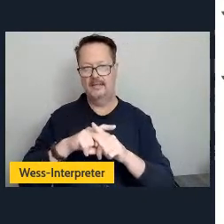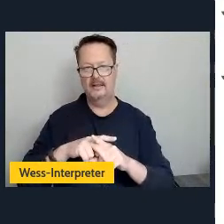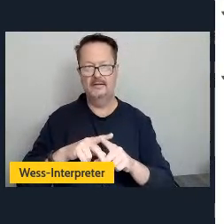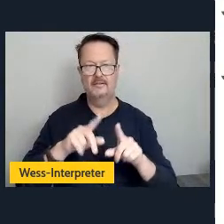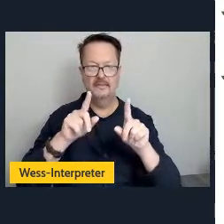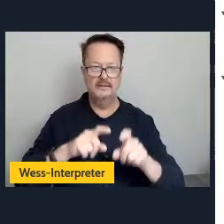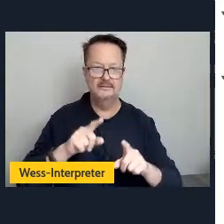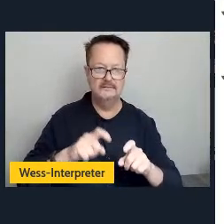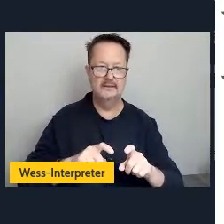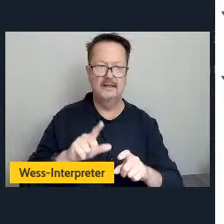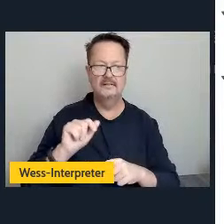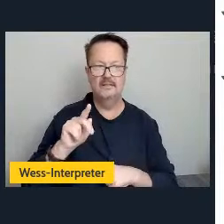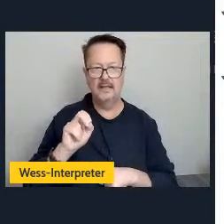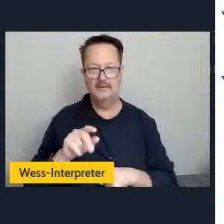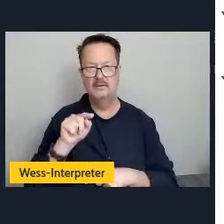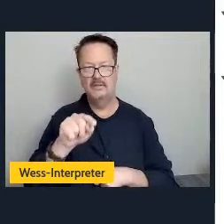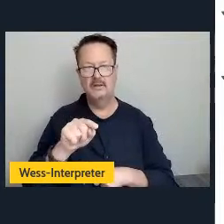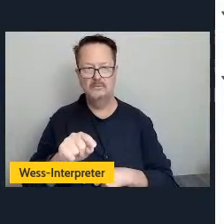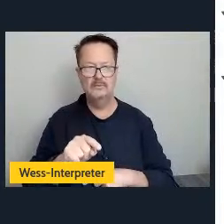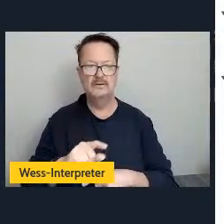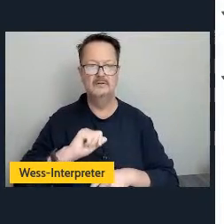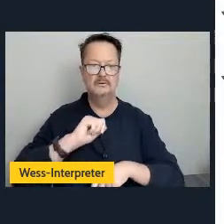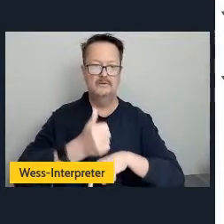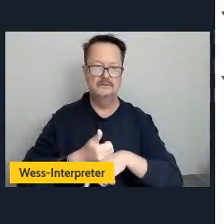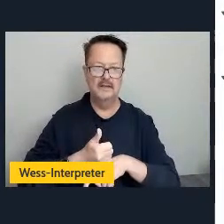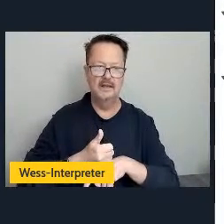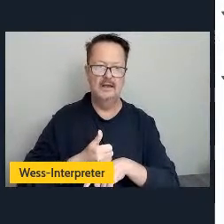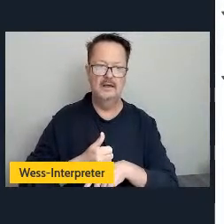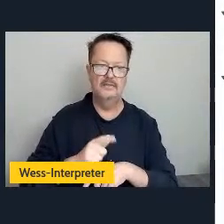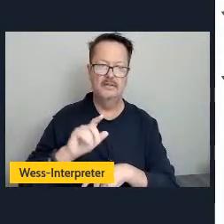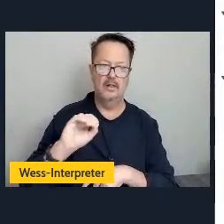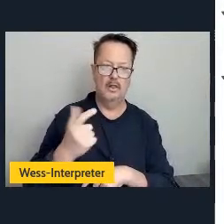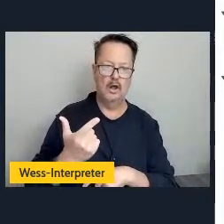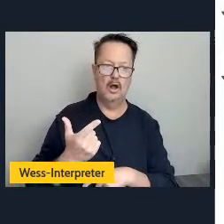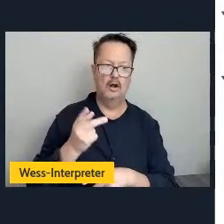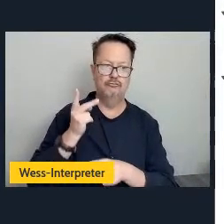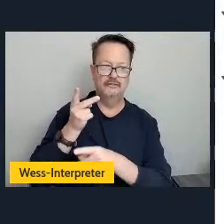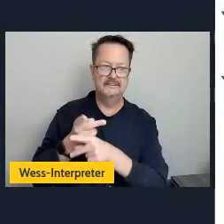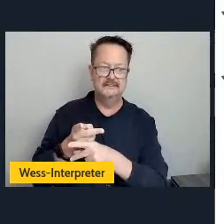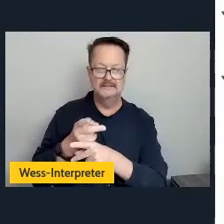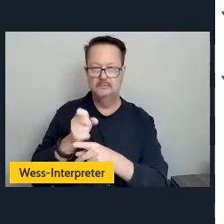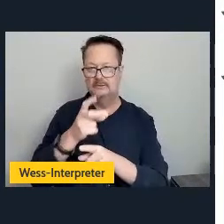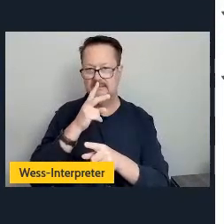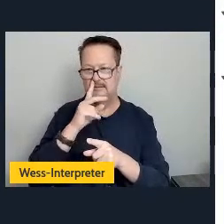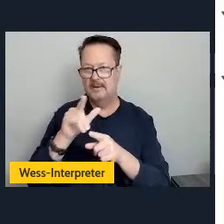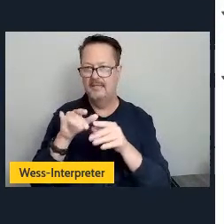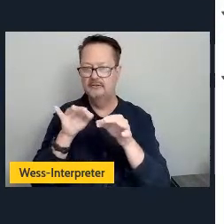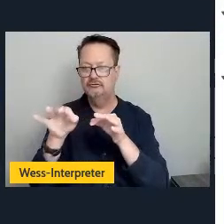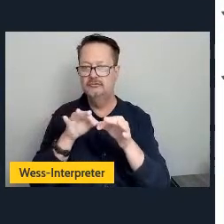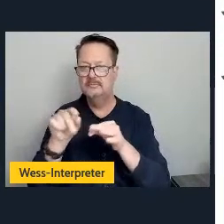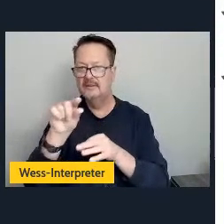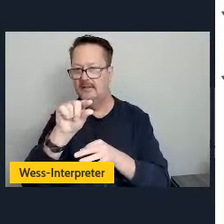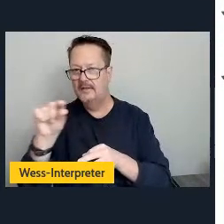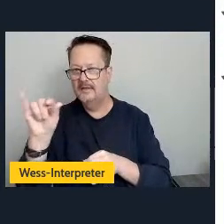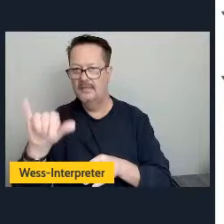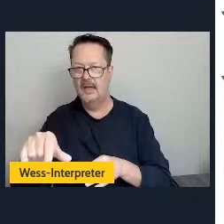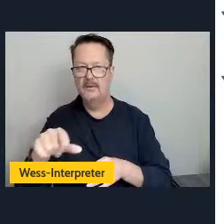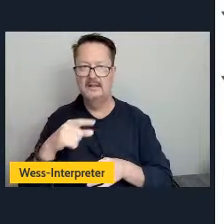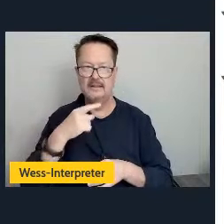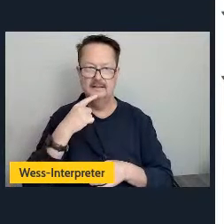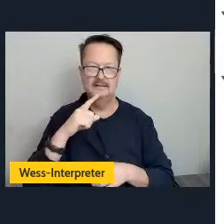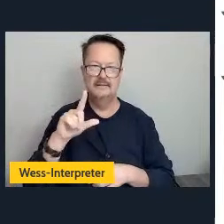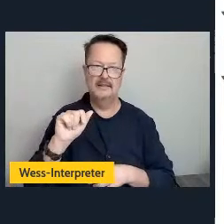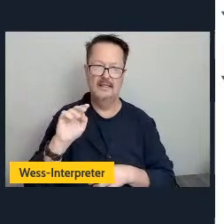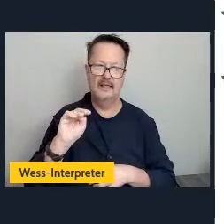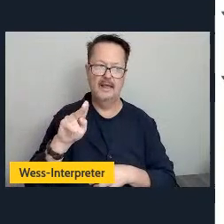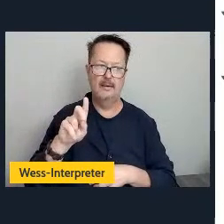set a custom log retention. And as you can see by this description here, this one is the lambda, which